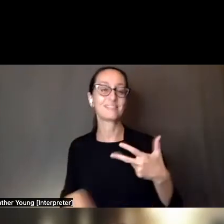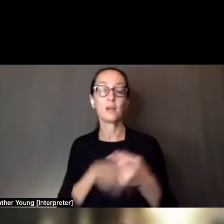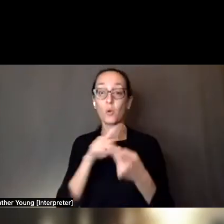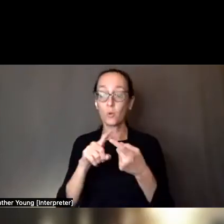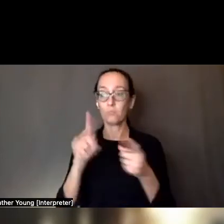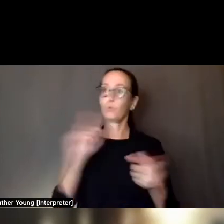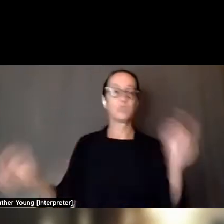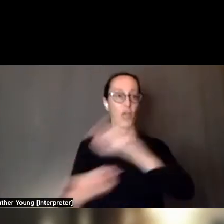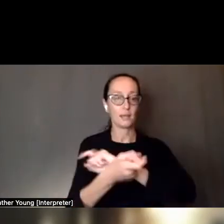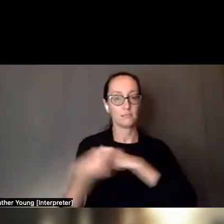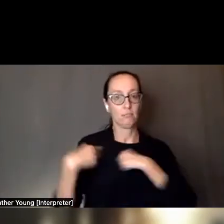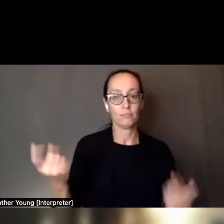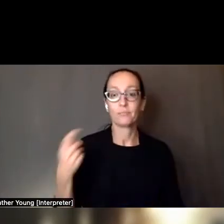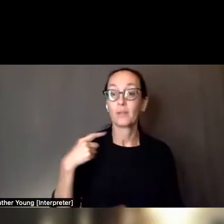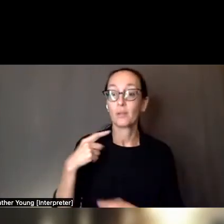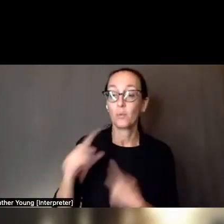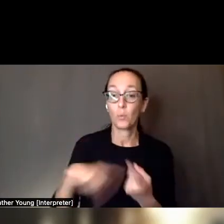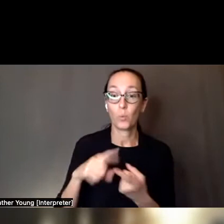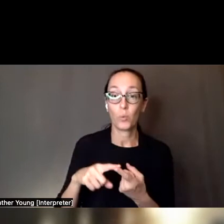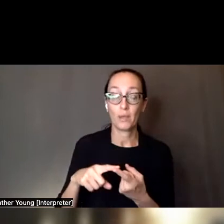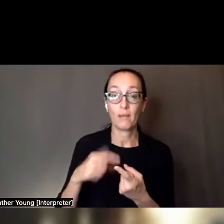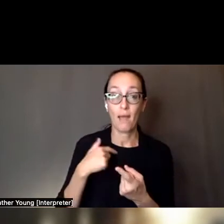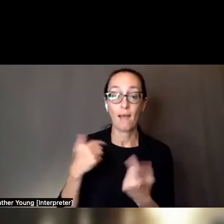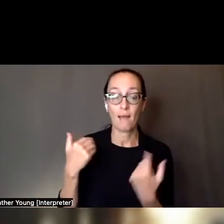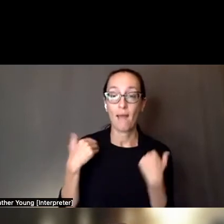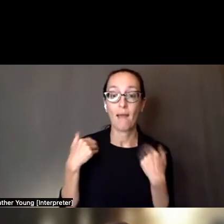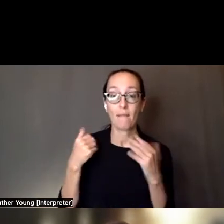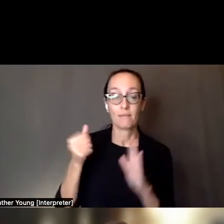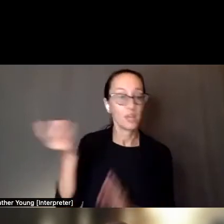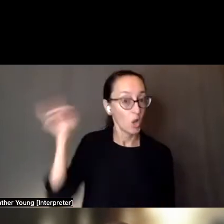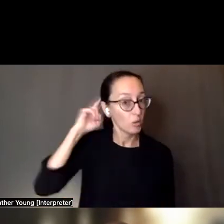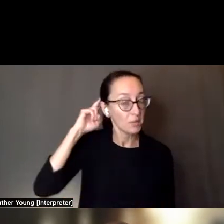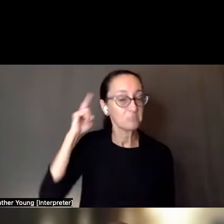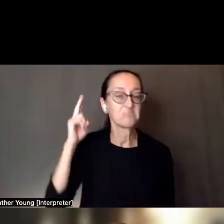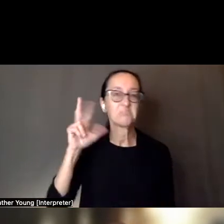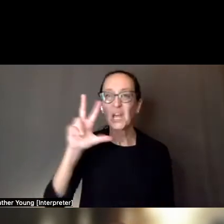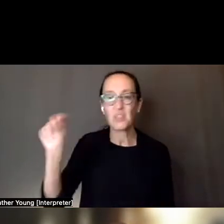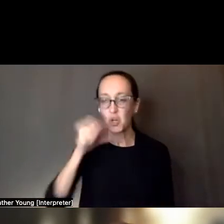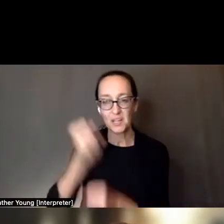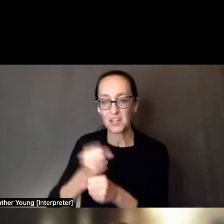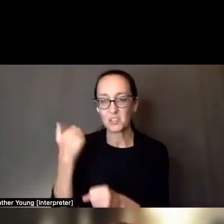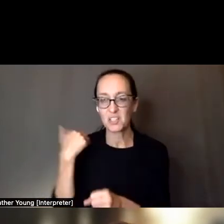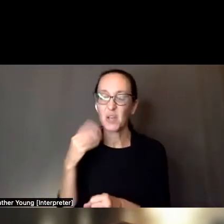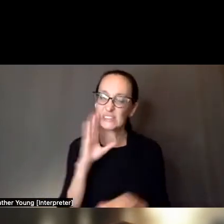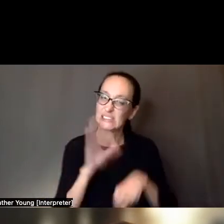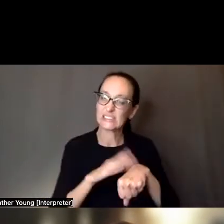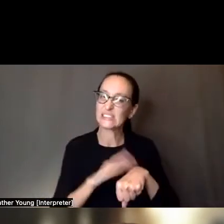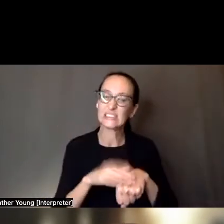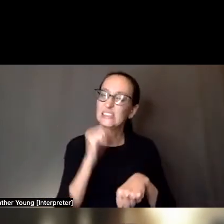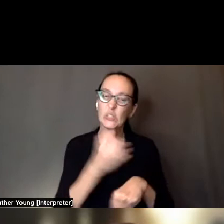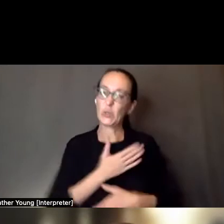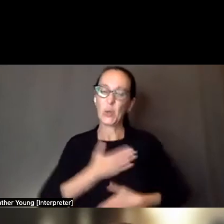cochlear implant 30 years ago, I was told that I would not enjoy music, that this was, at that time, we used to say it's a